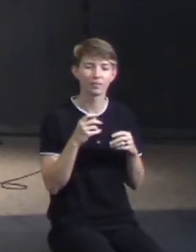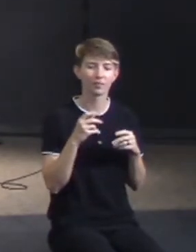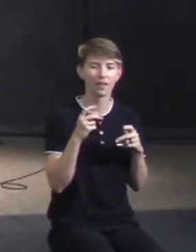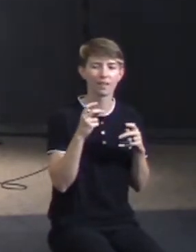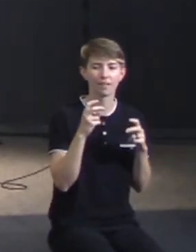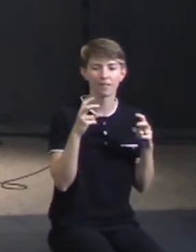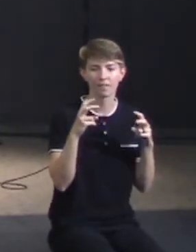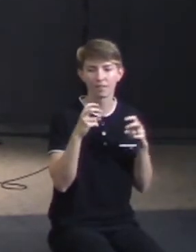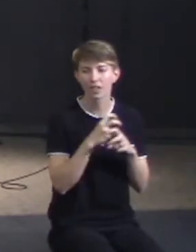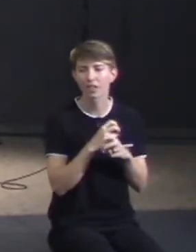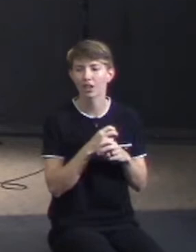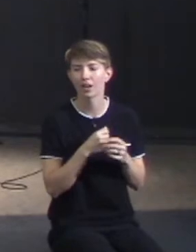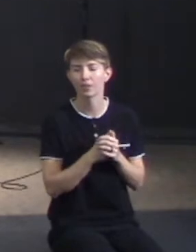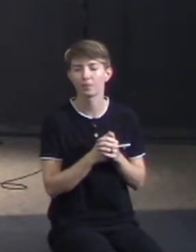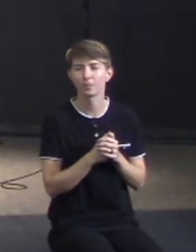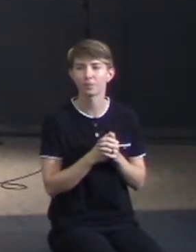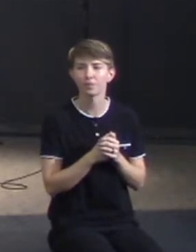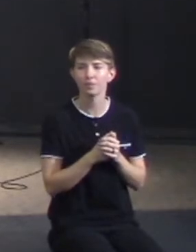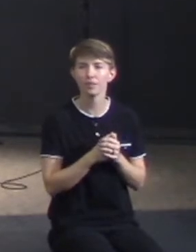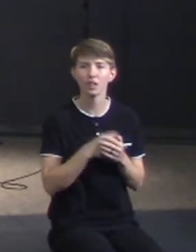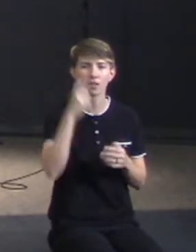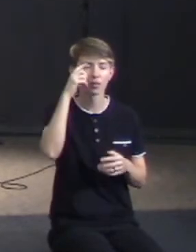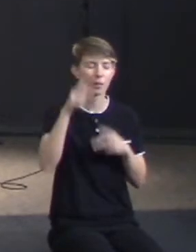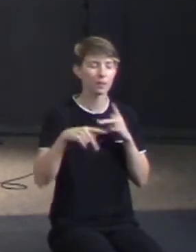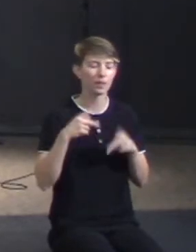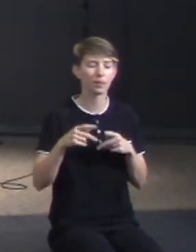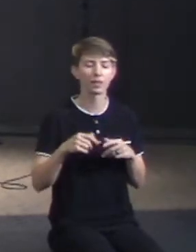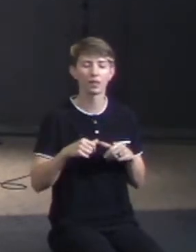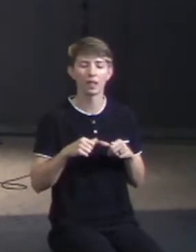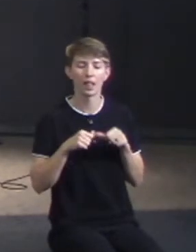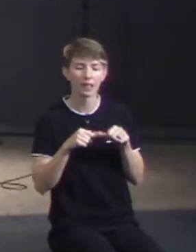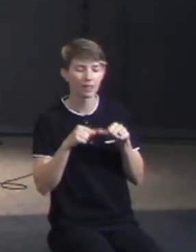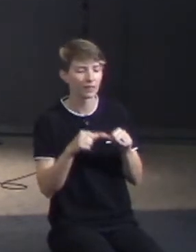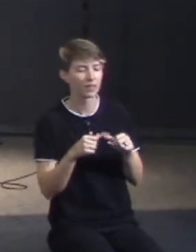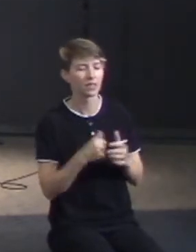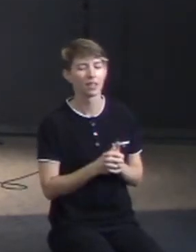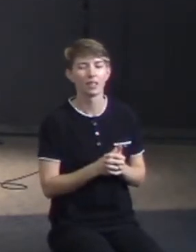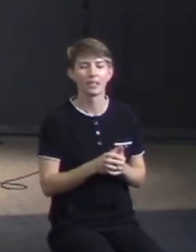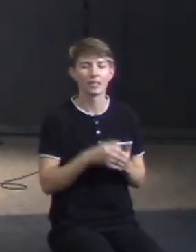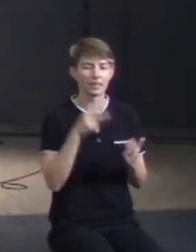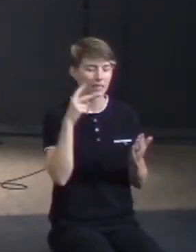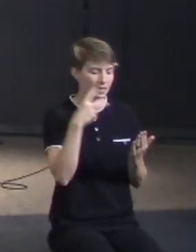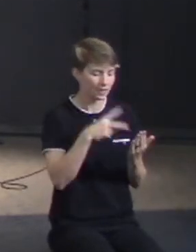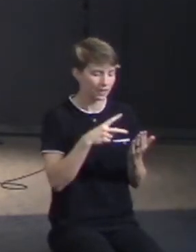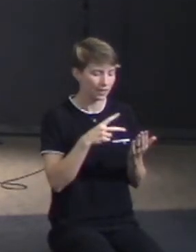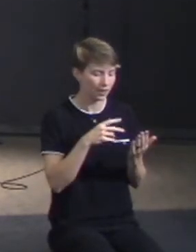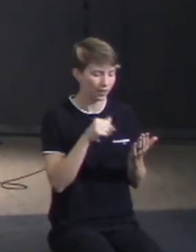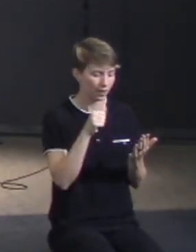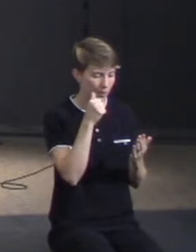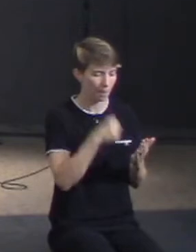for people to be able to live this out, to be able to see it on the page and then to see it in their life.